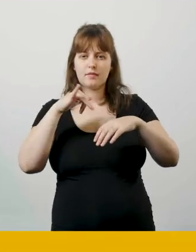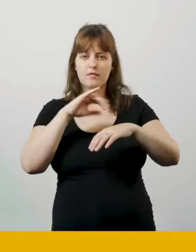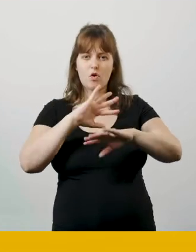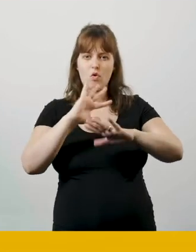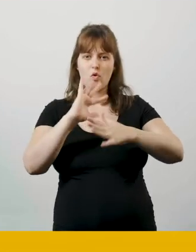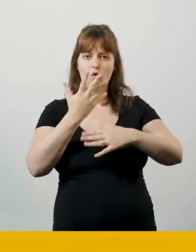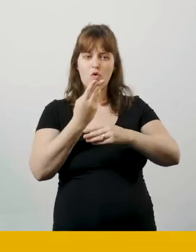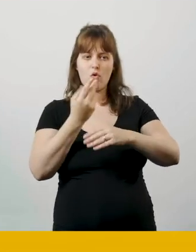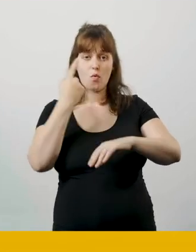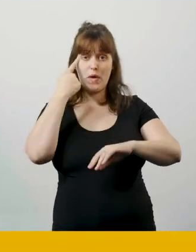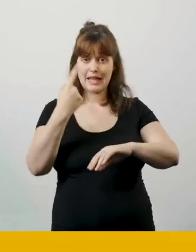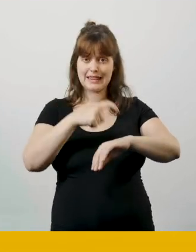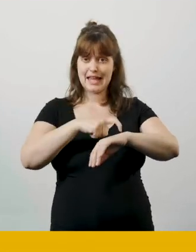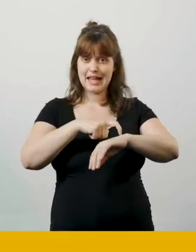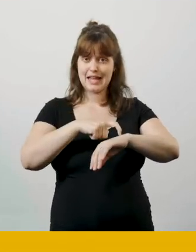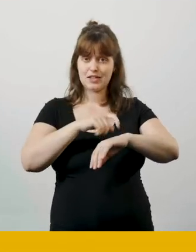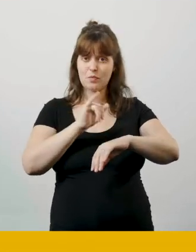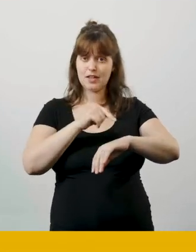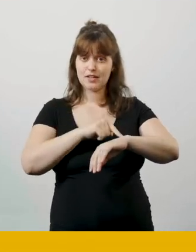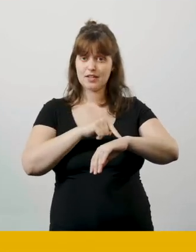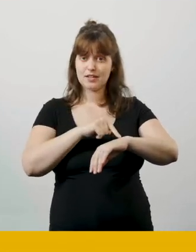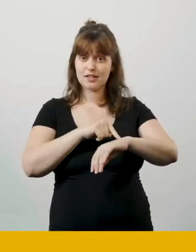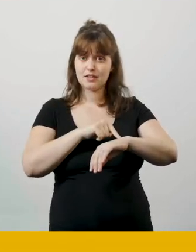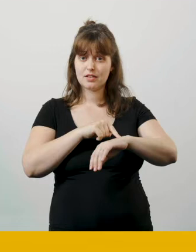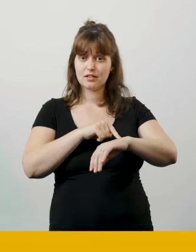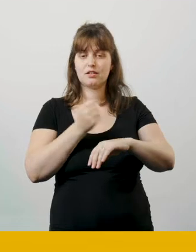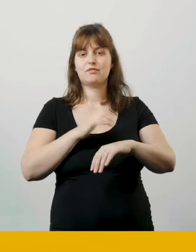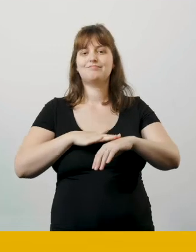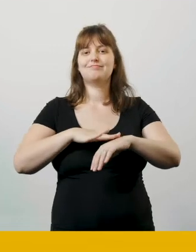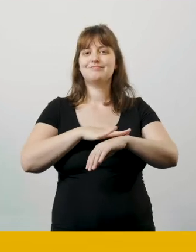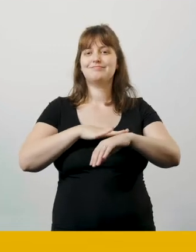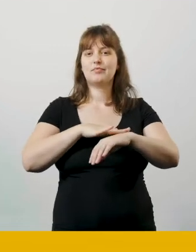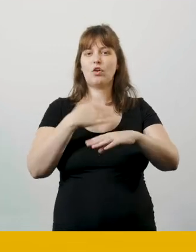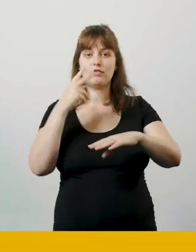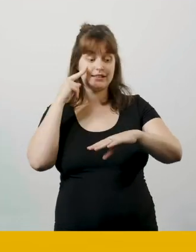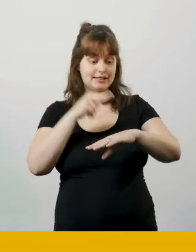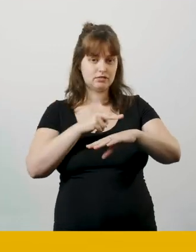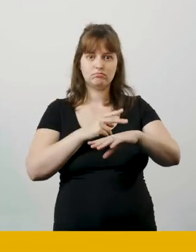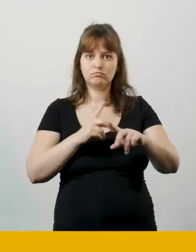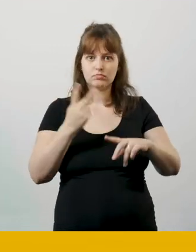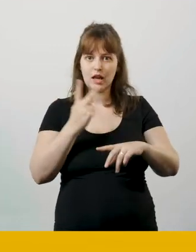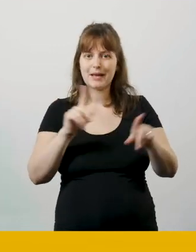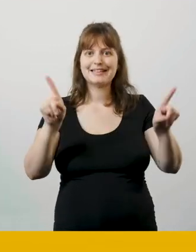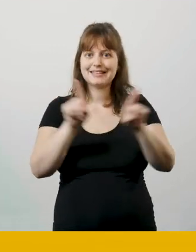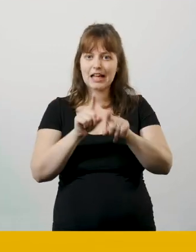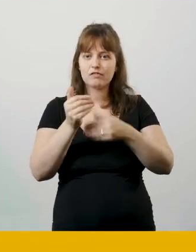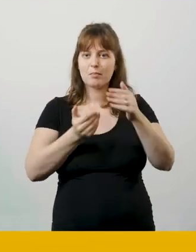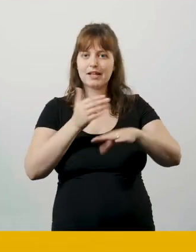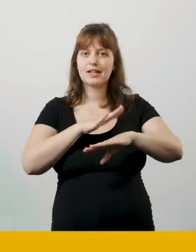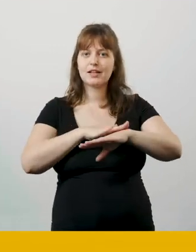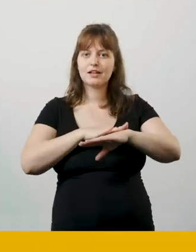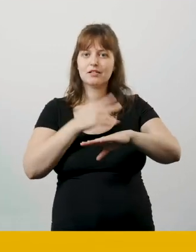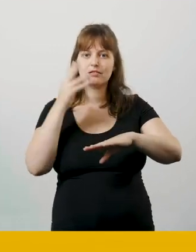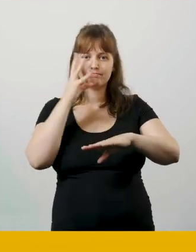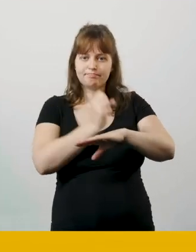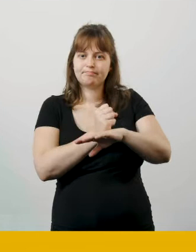or allows to read it through touch. is exactly the same that allows it to read it through